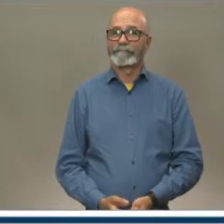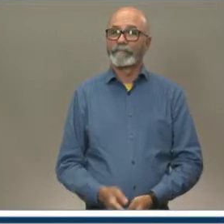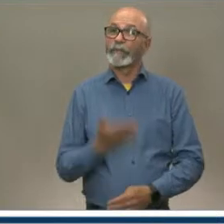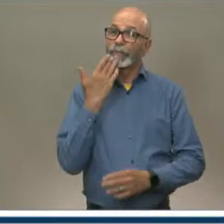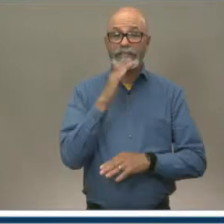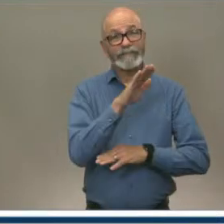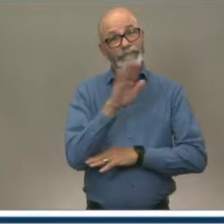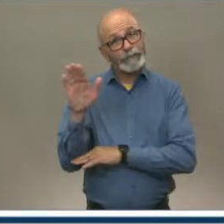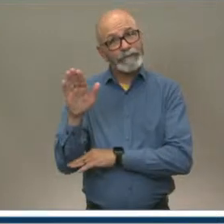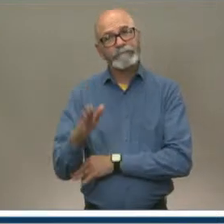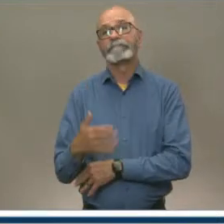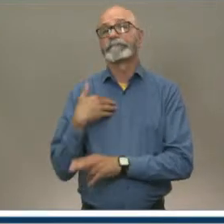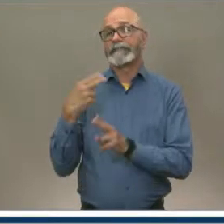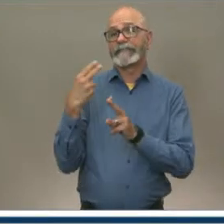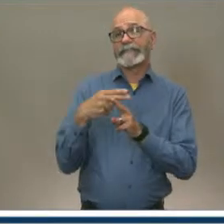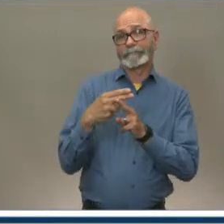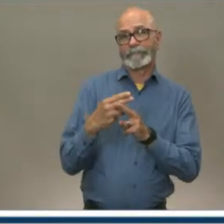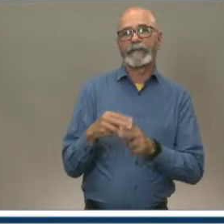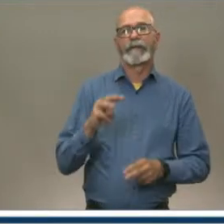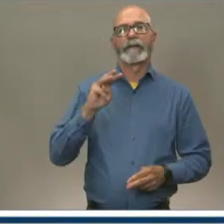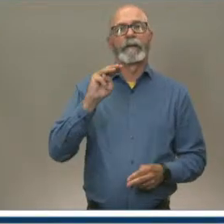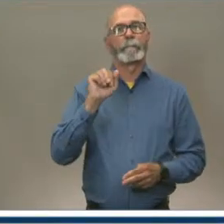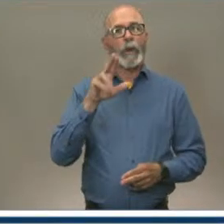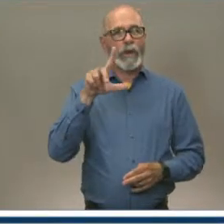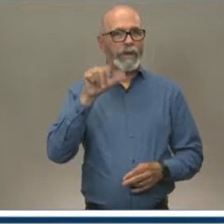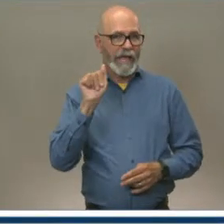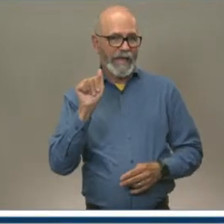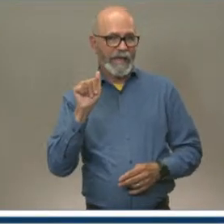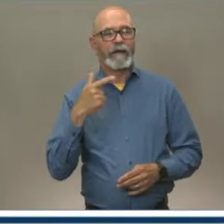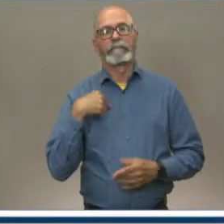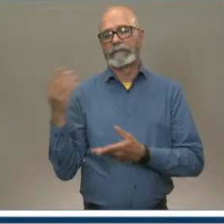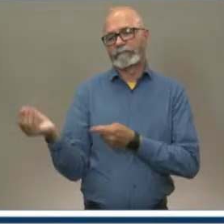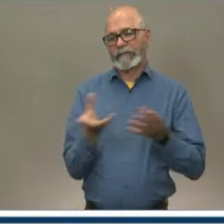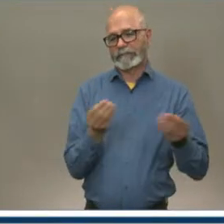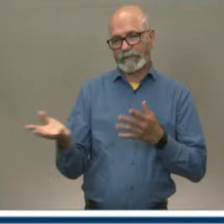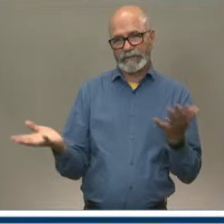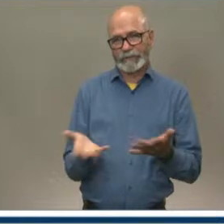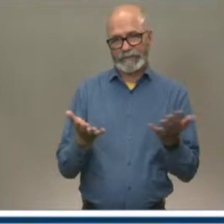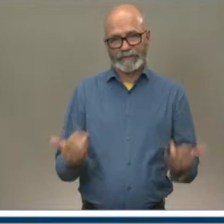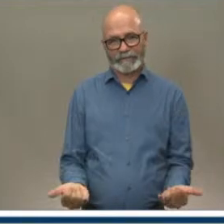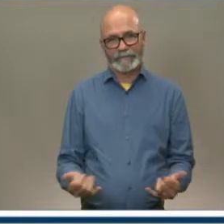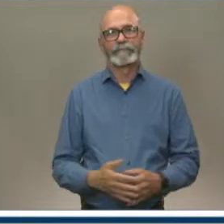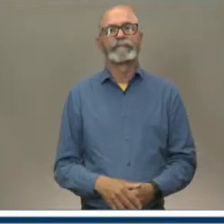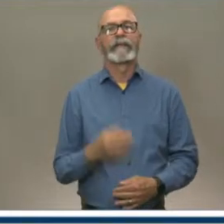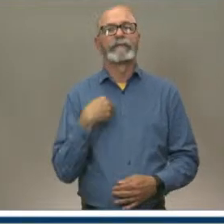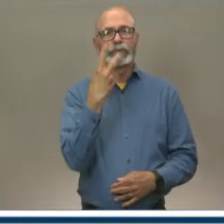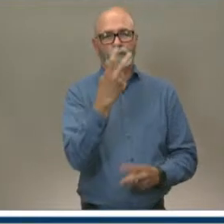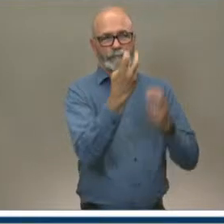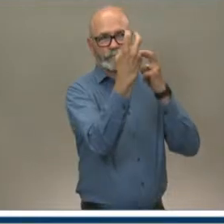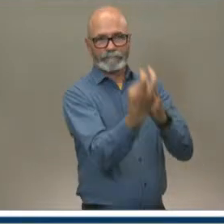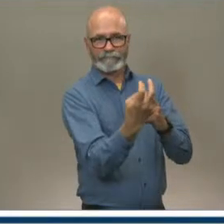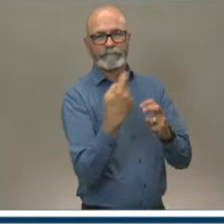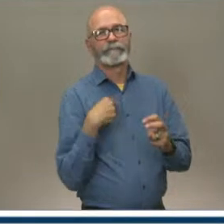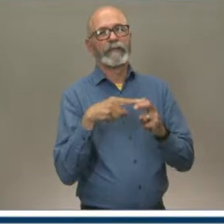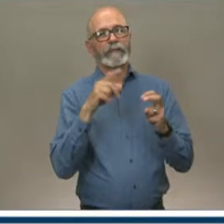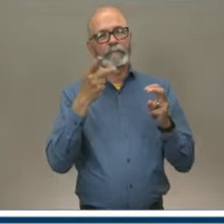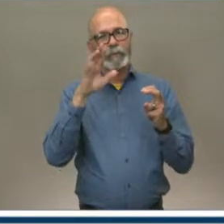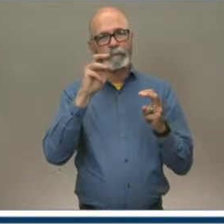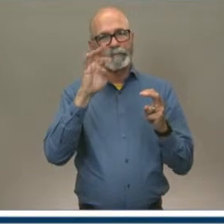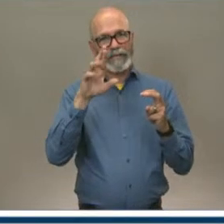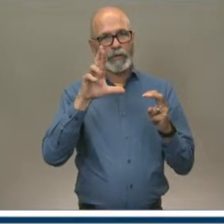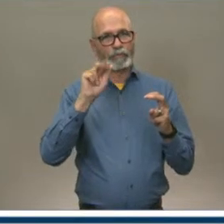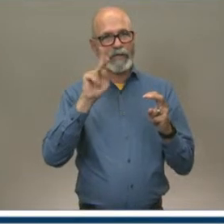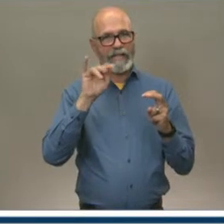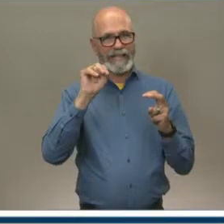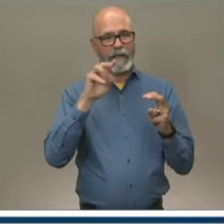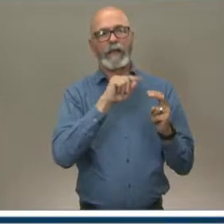Good afternoon. My name is Marla McGuinness. I will be your moderator for today's news conference. Before we begin, I'd like to introduce the Premier of Nova Scotia, the Honourable